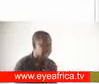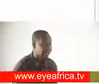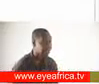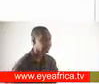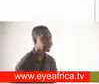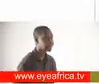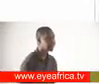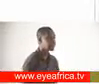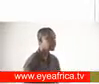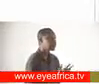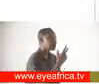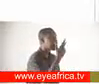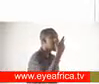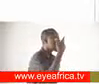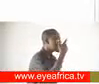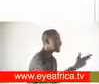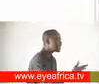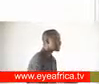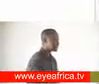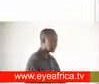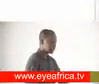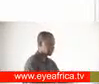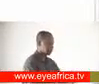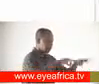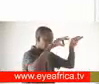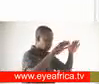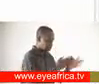Number 8 Musk Road.